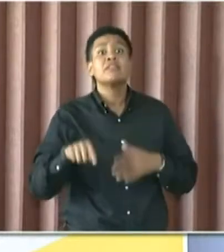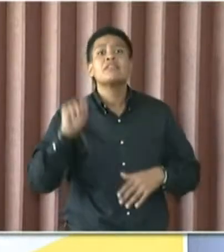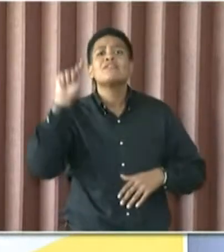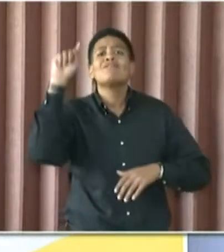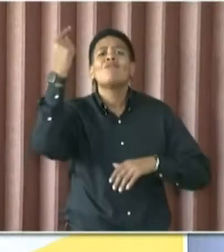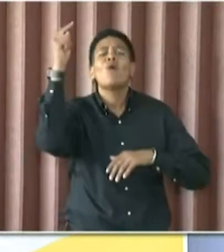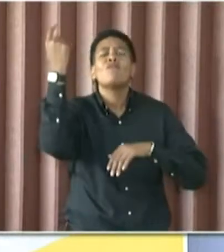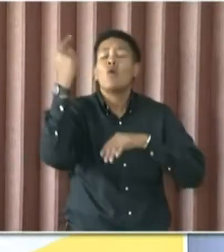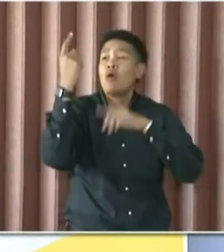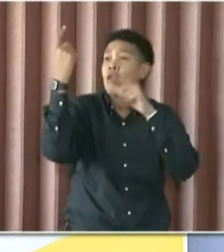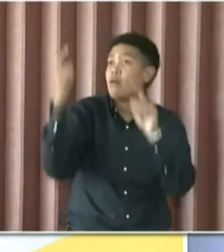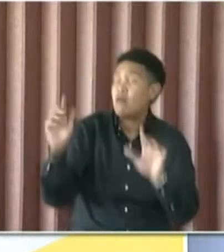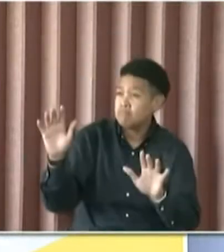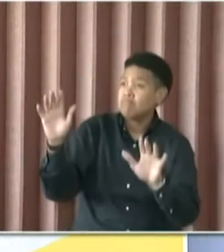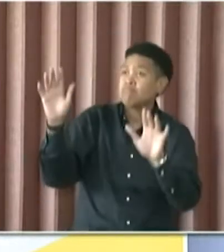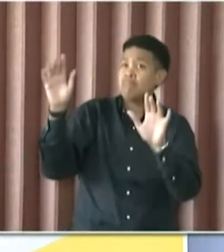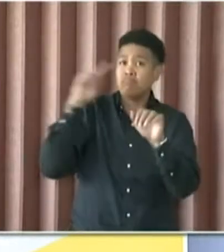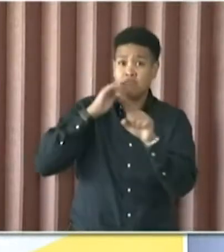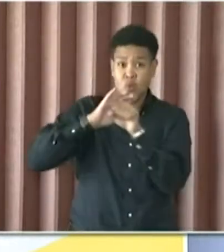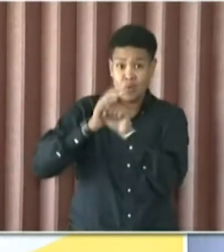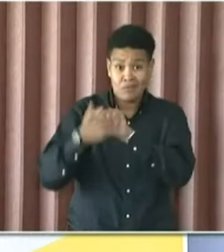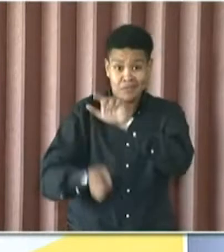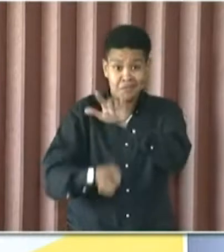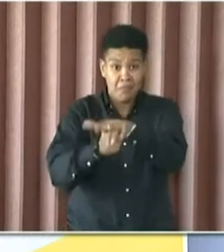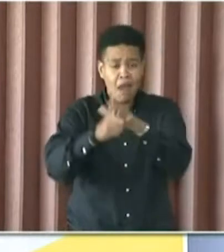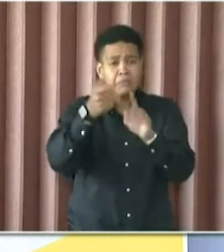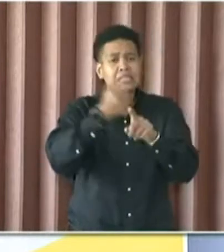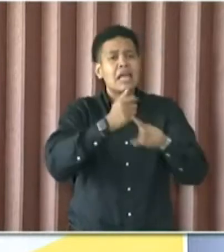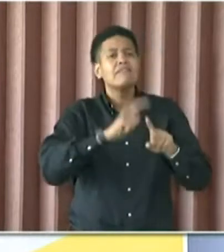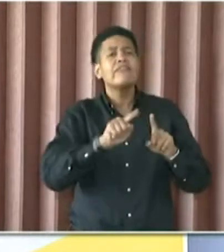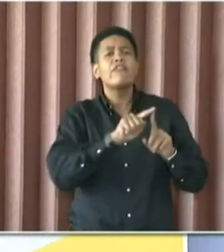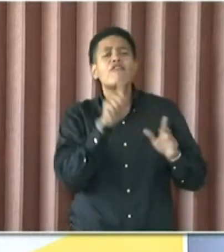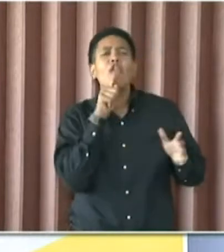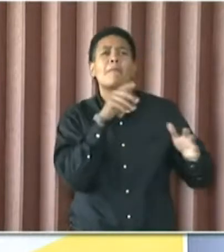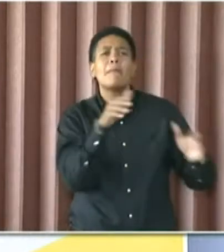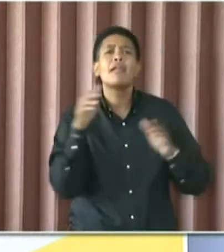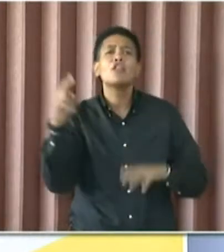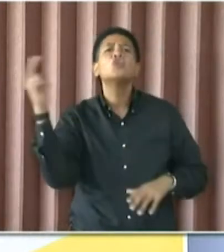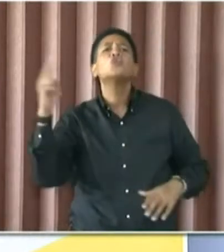unprecedented COVID-19 crisis, the method used to